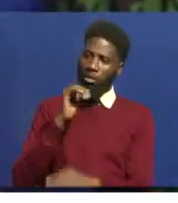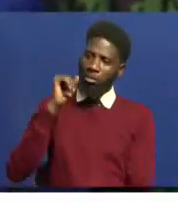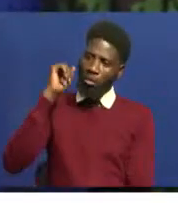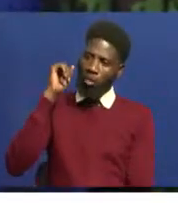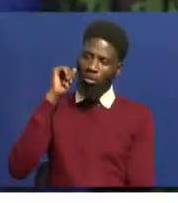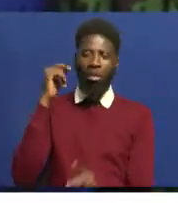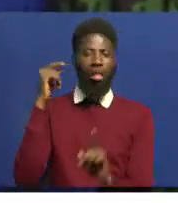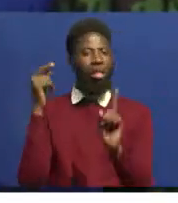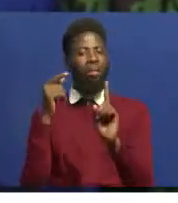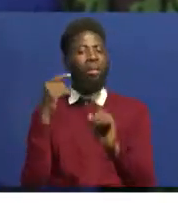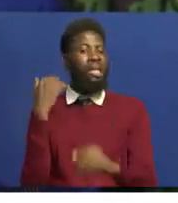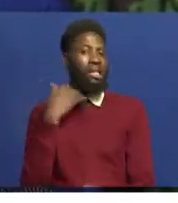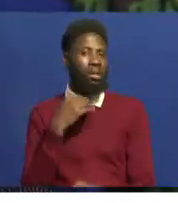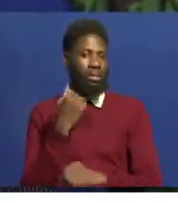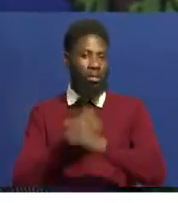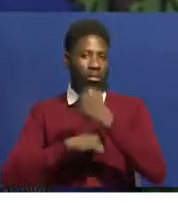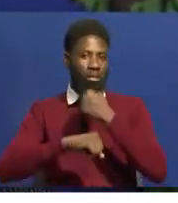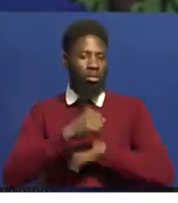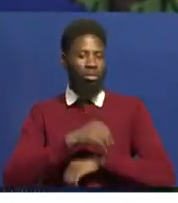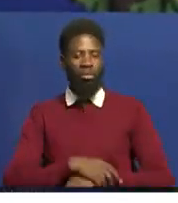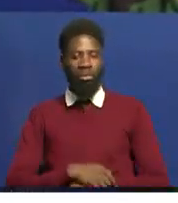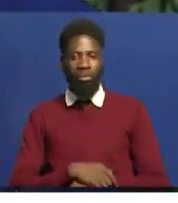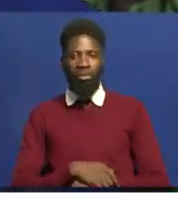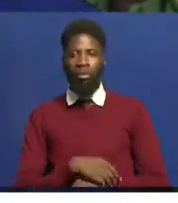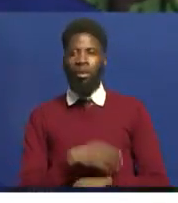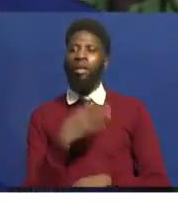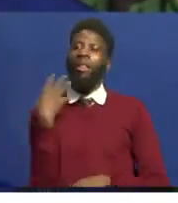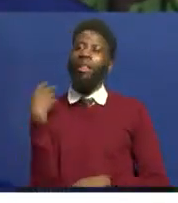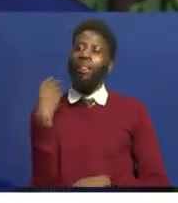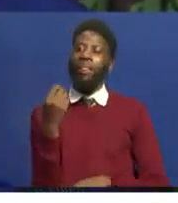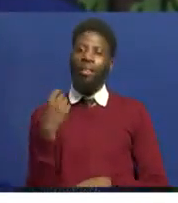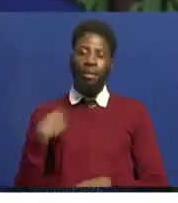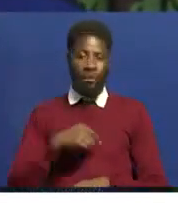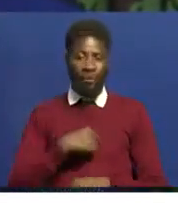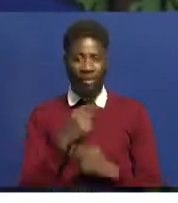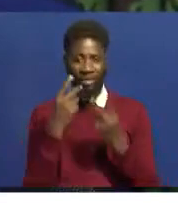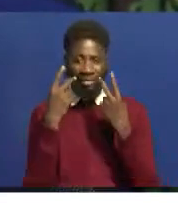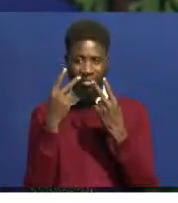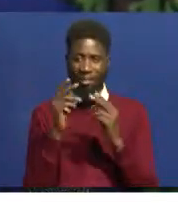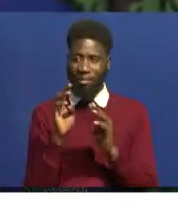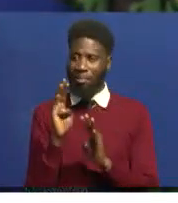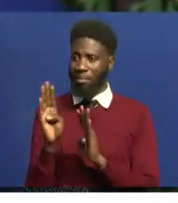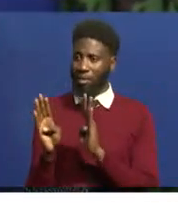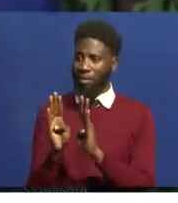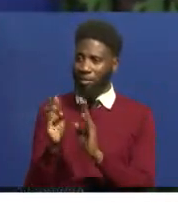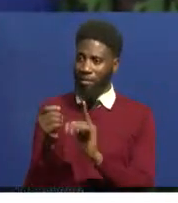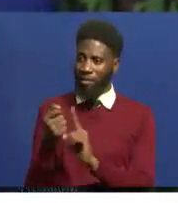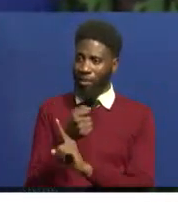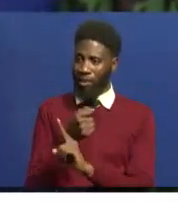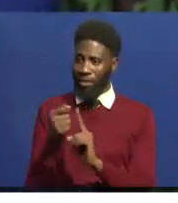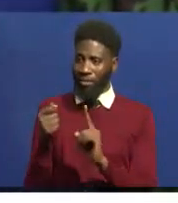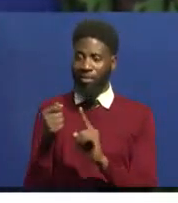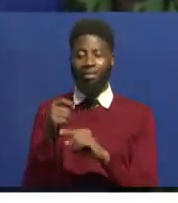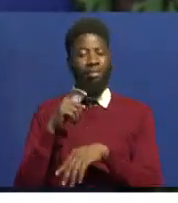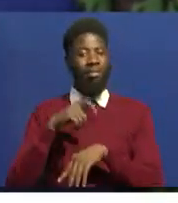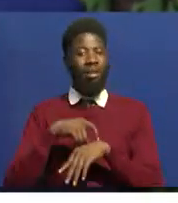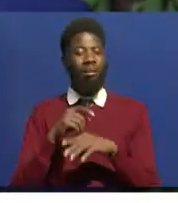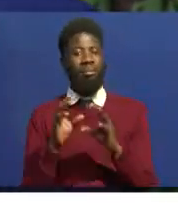perpetuate crime. And of late, we have seen a bit of violent behavior in political